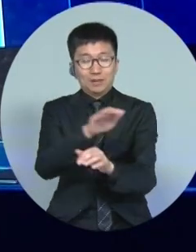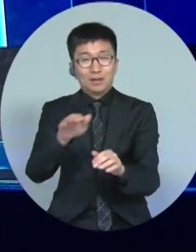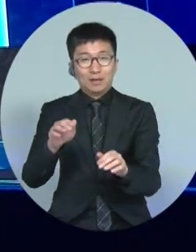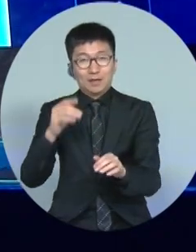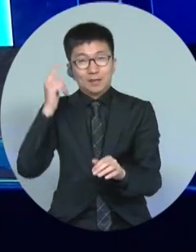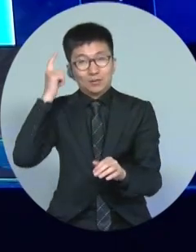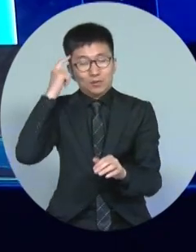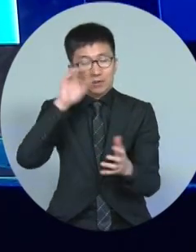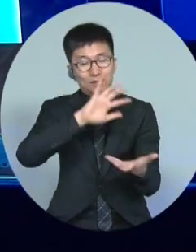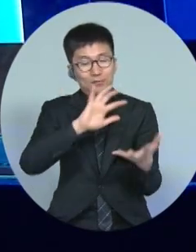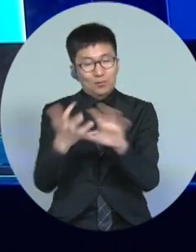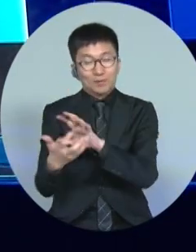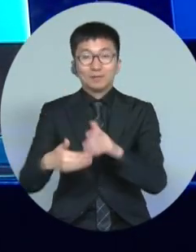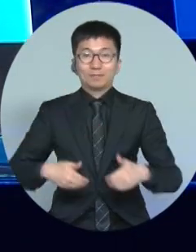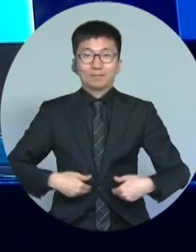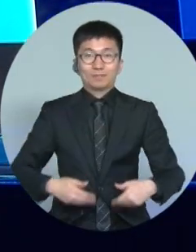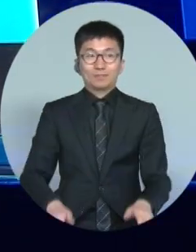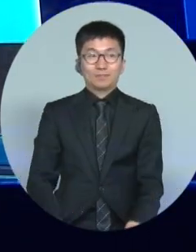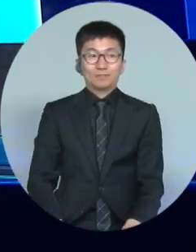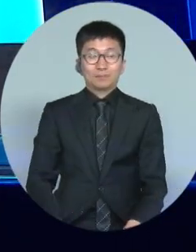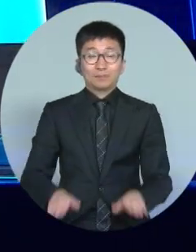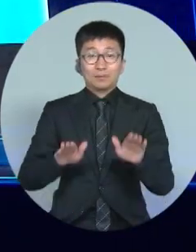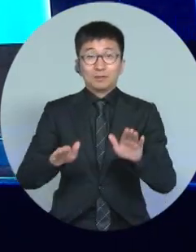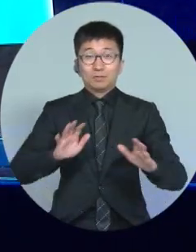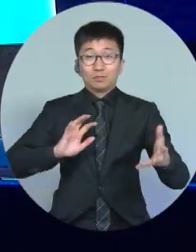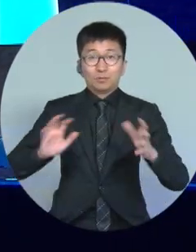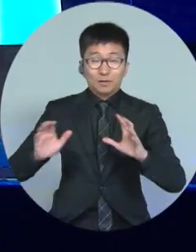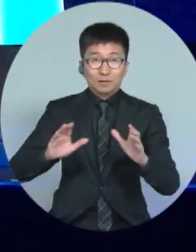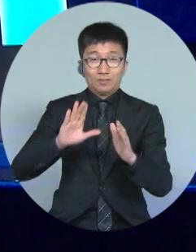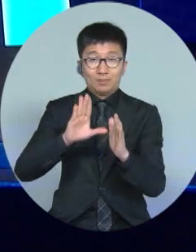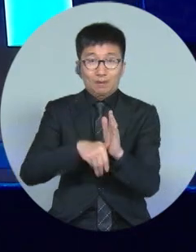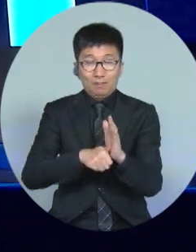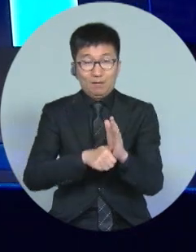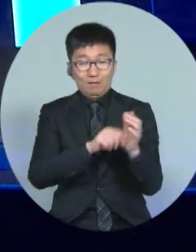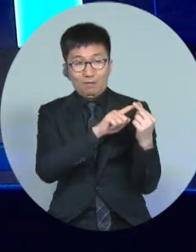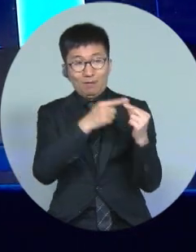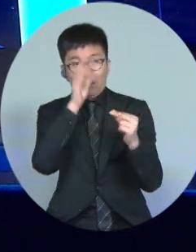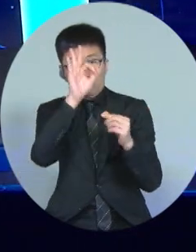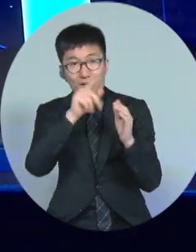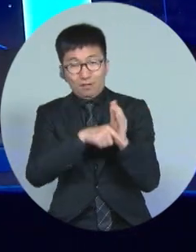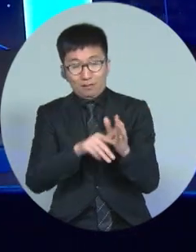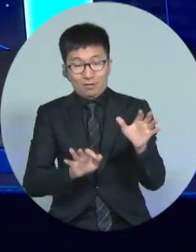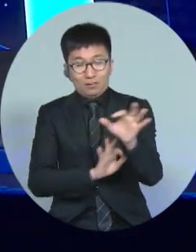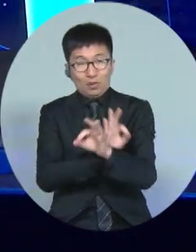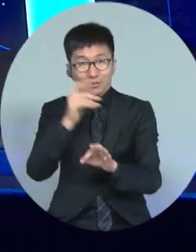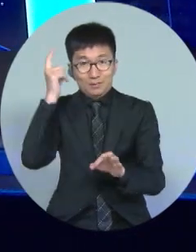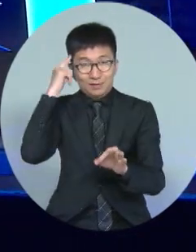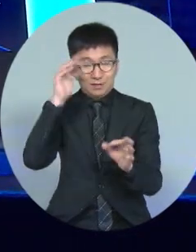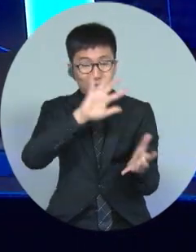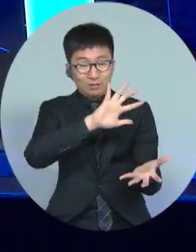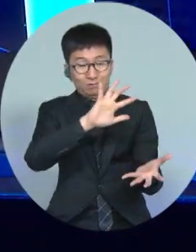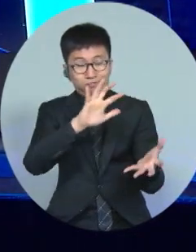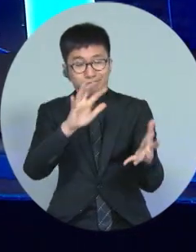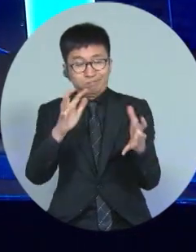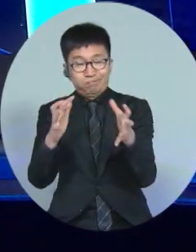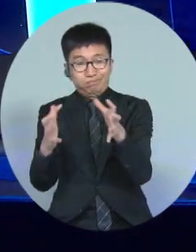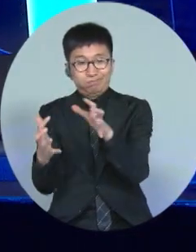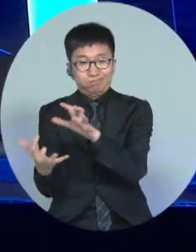conference. And I think the first thing that is needed by governments,